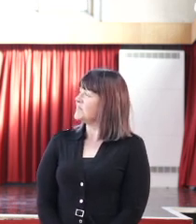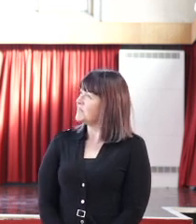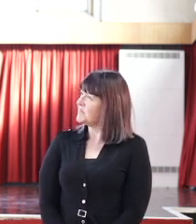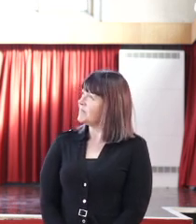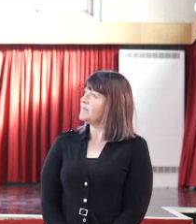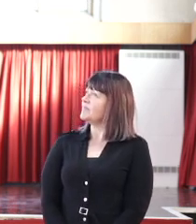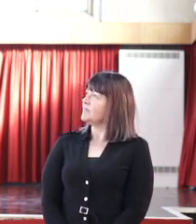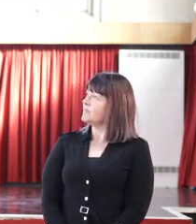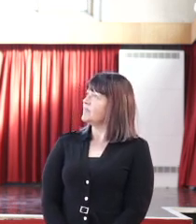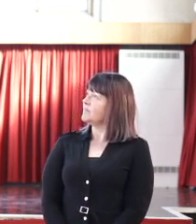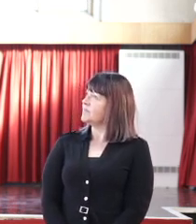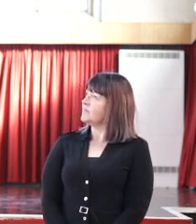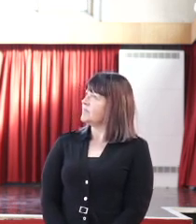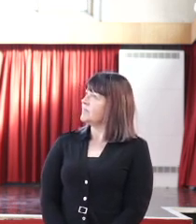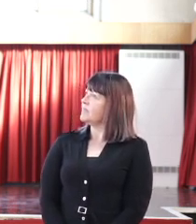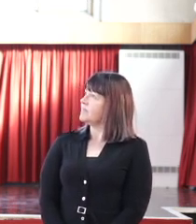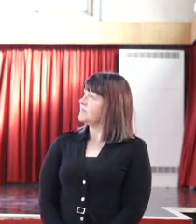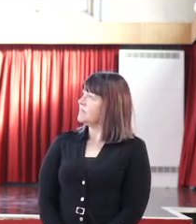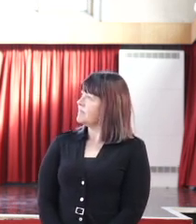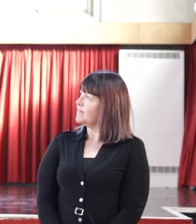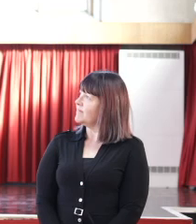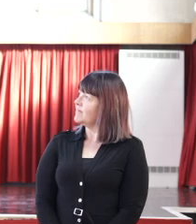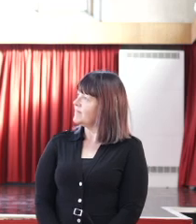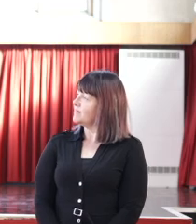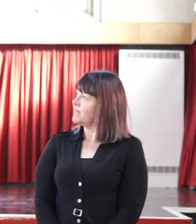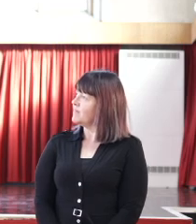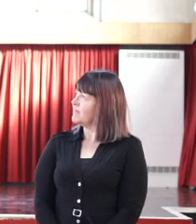And I hope it's just around the corner, Pottersgate, it's not far, so